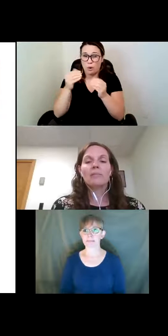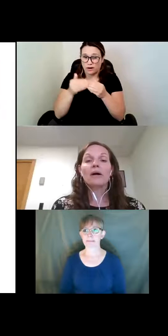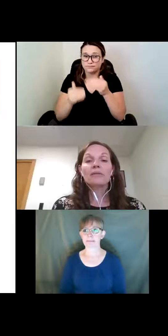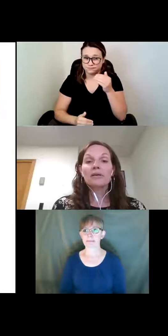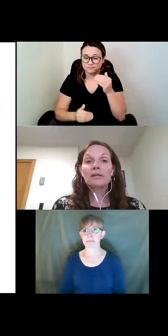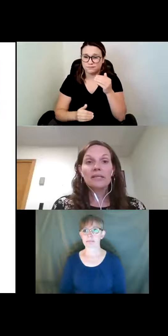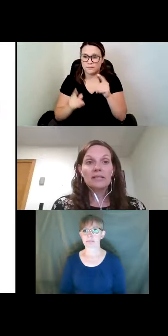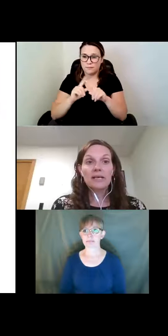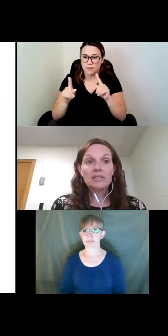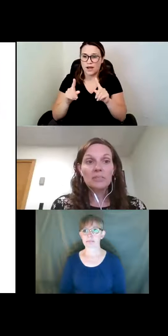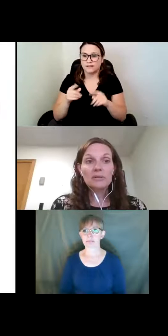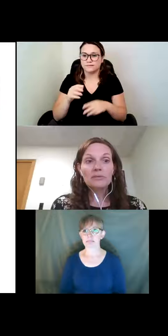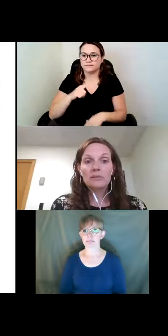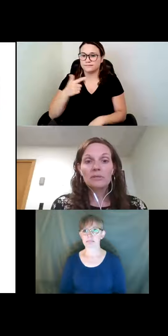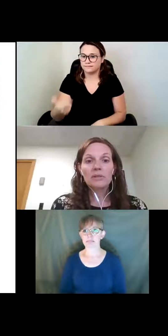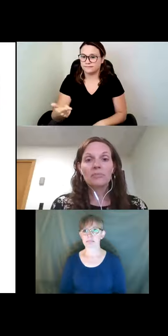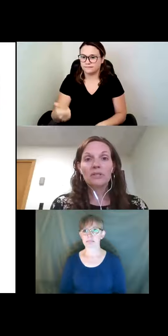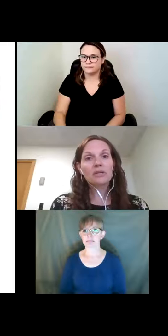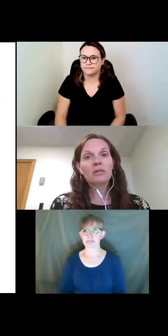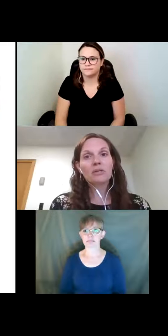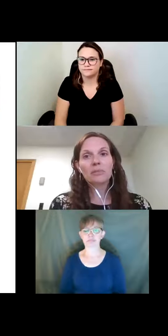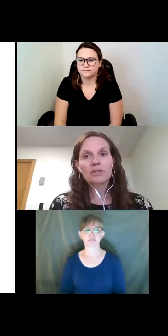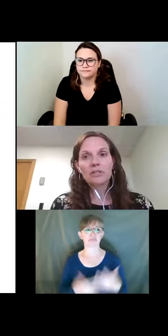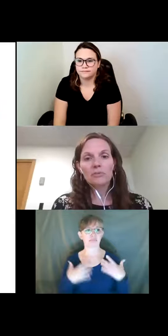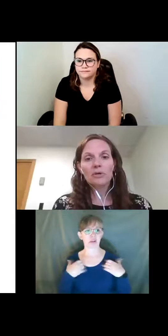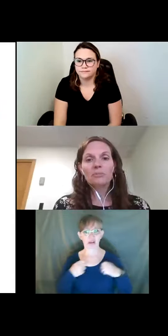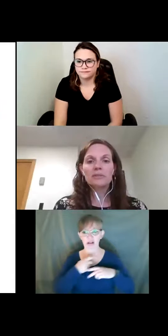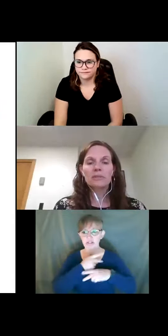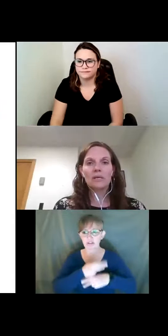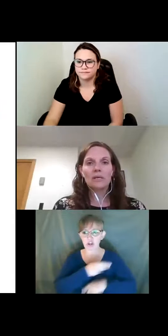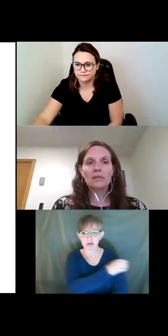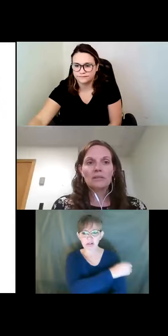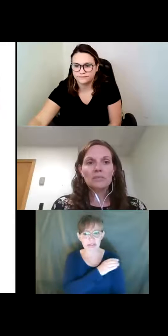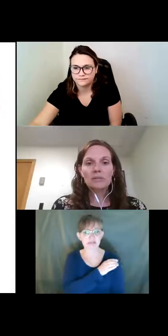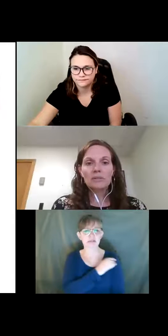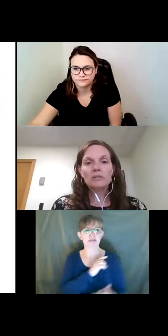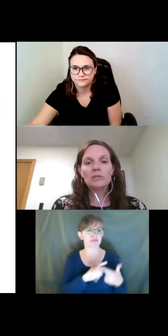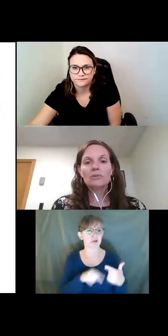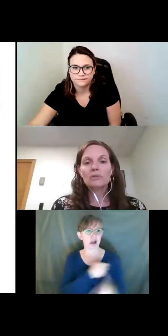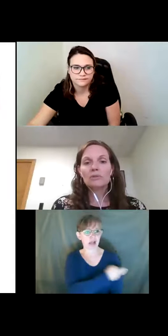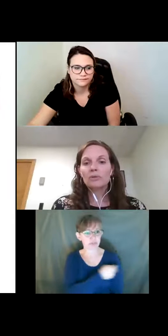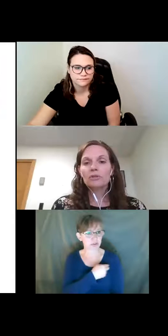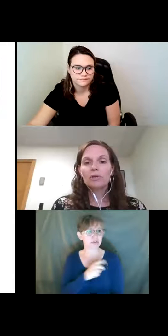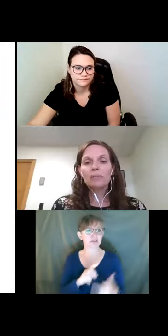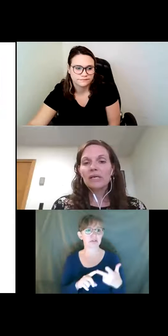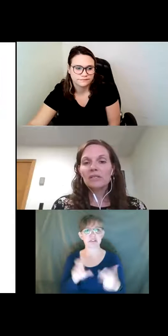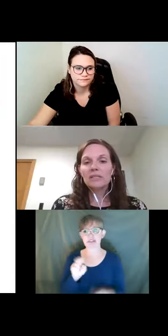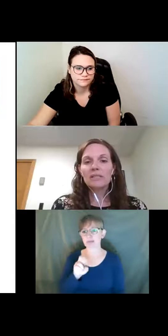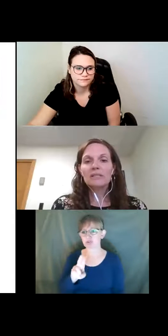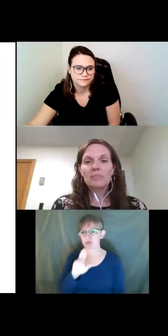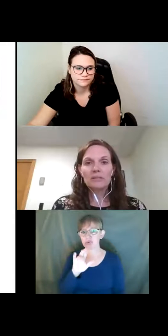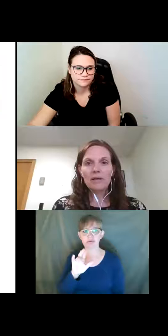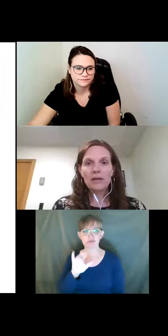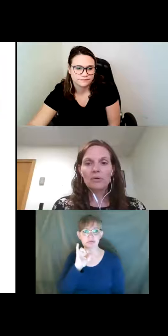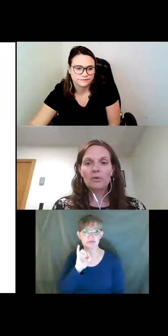healthcare clinics, hospitals, particularly emergency rooms, substance use disorder treatment